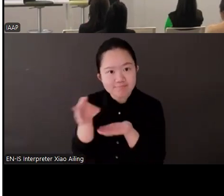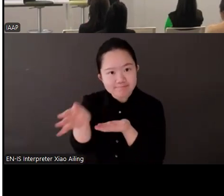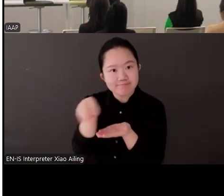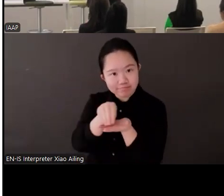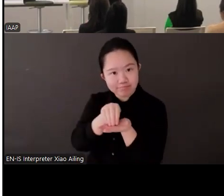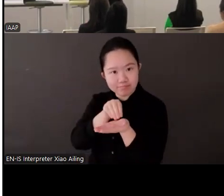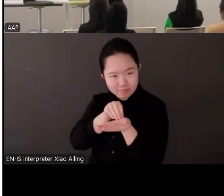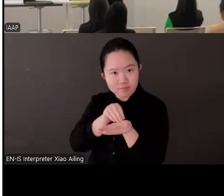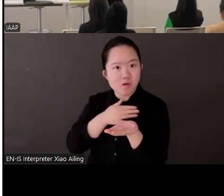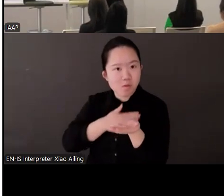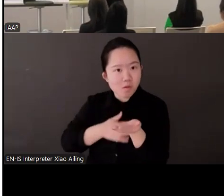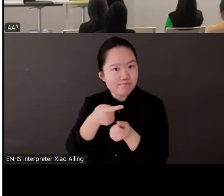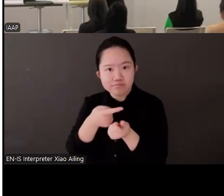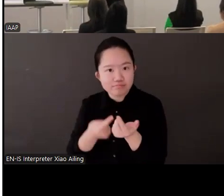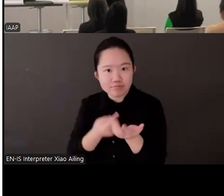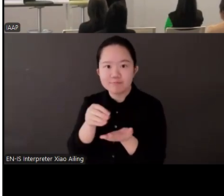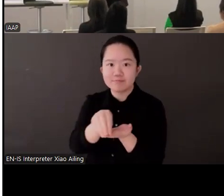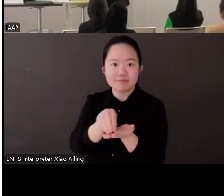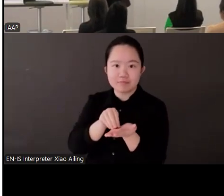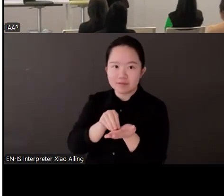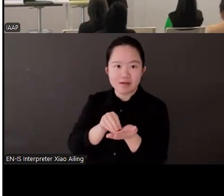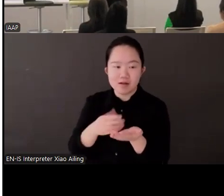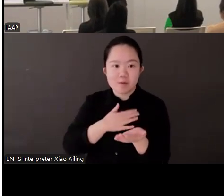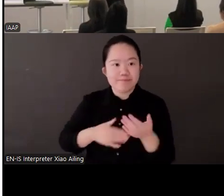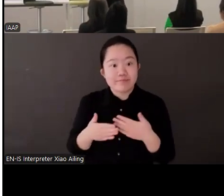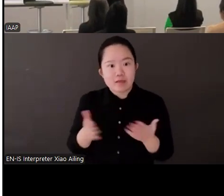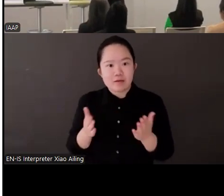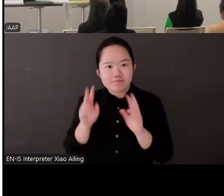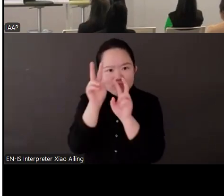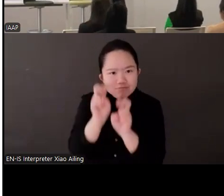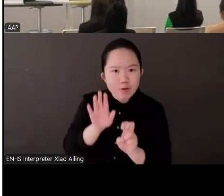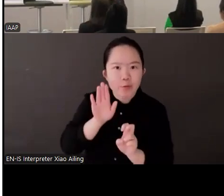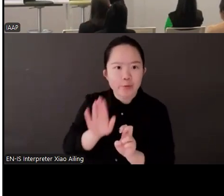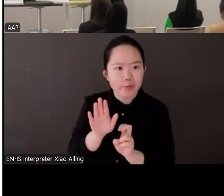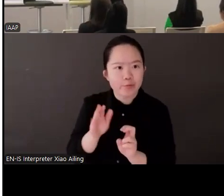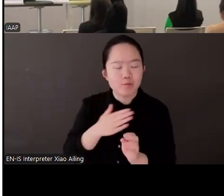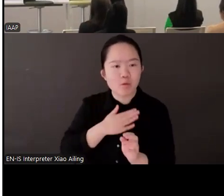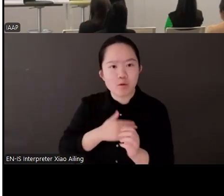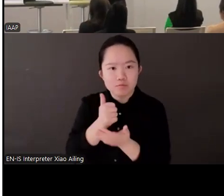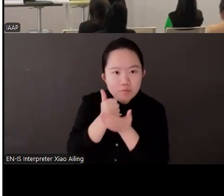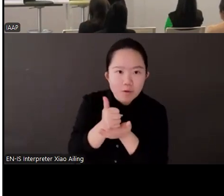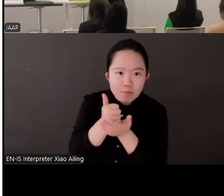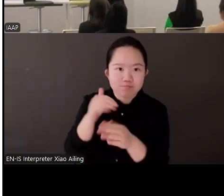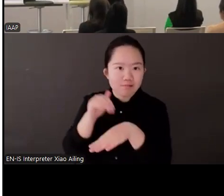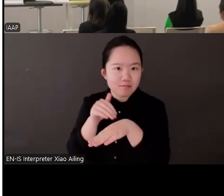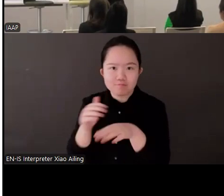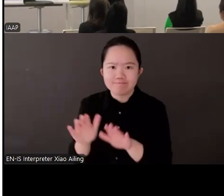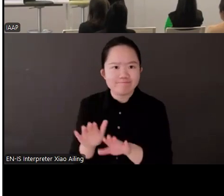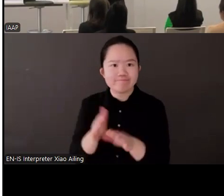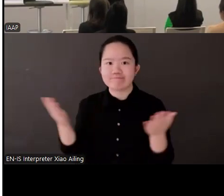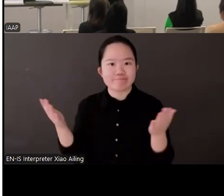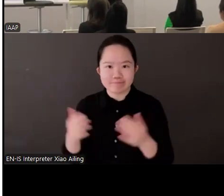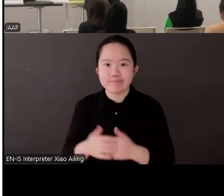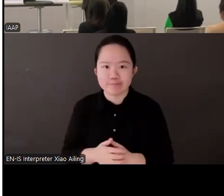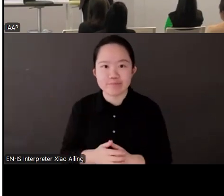Nordic's professional certification committees. This is because we have noticed that applying for certification seems to be harder